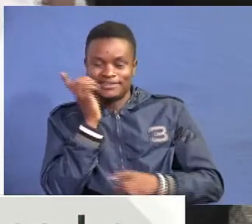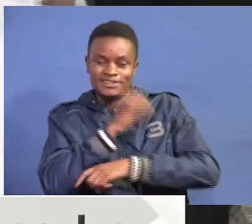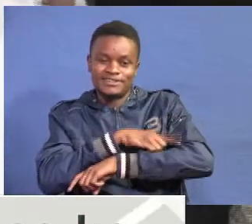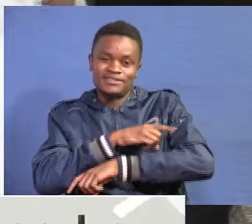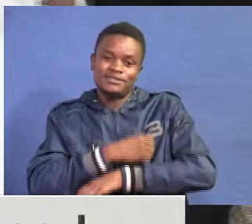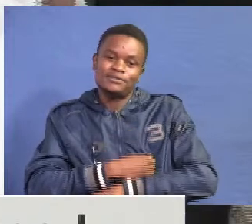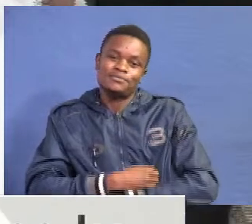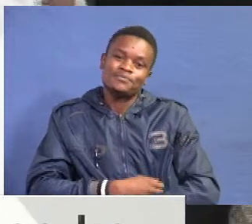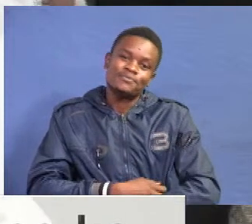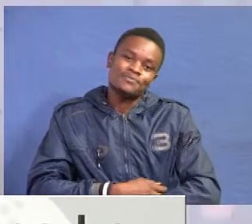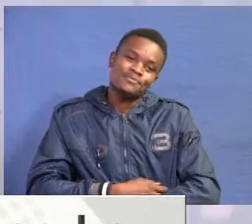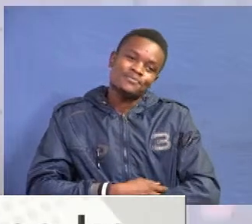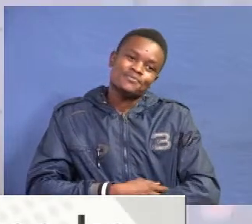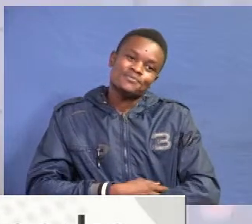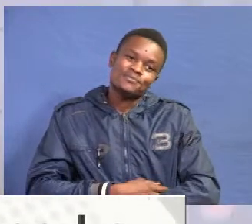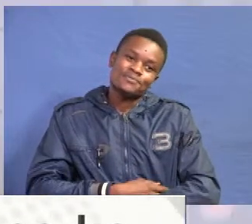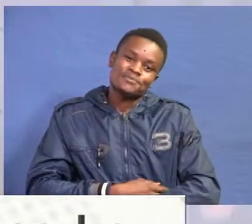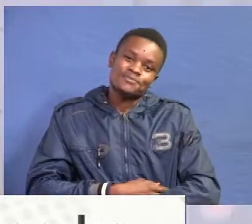KUTV.